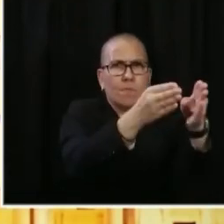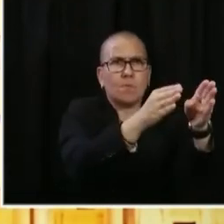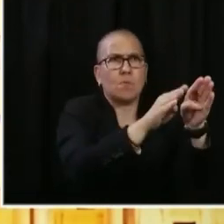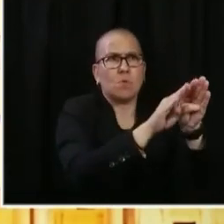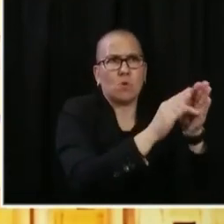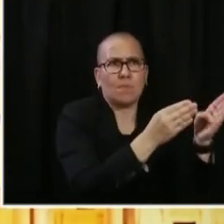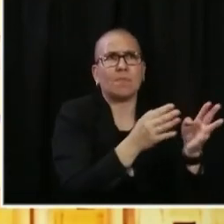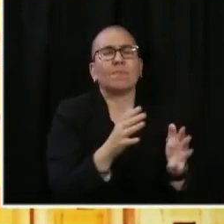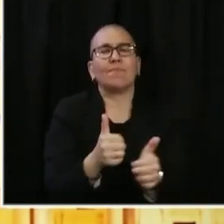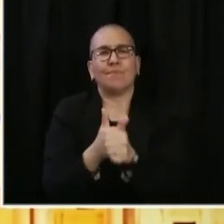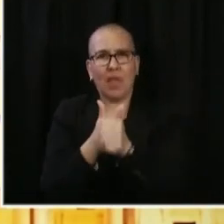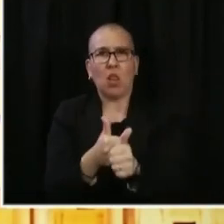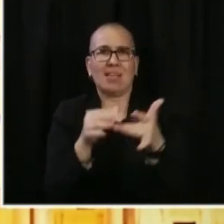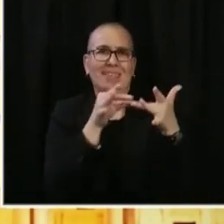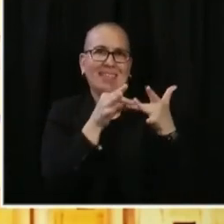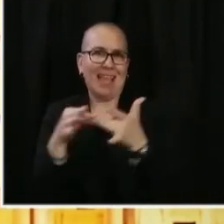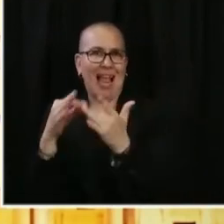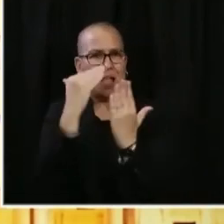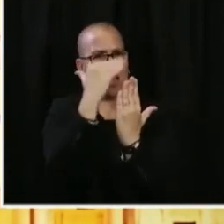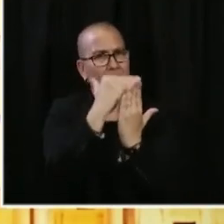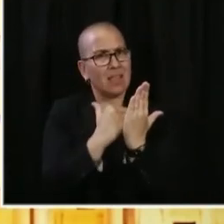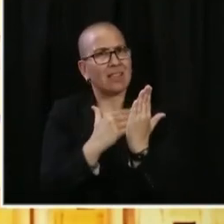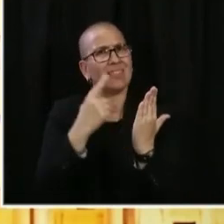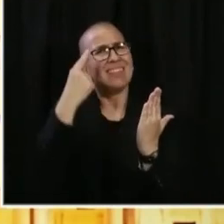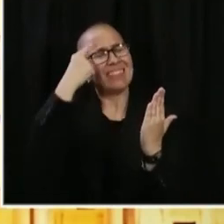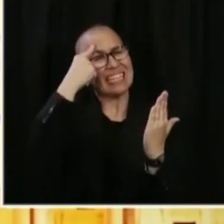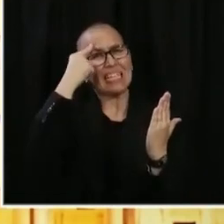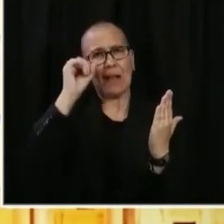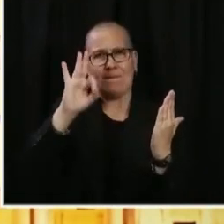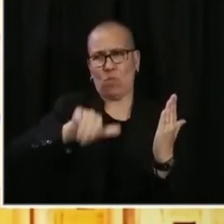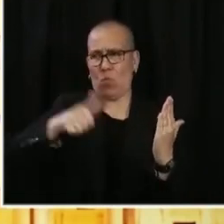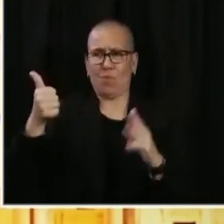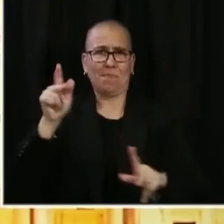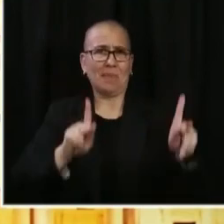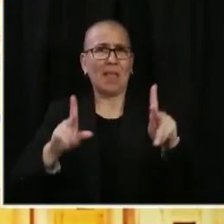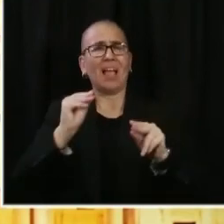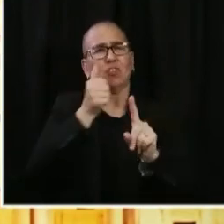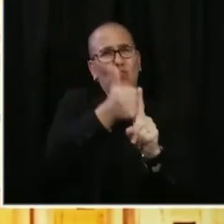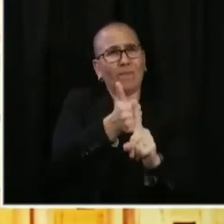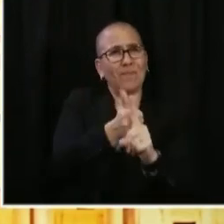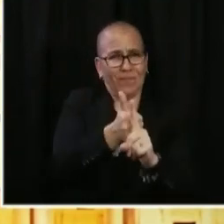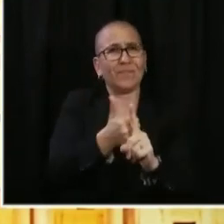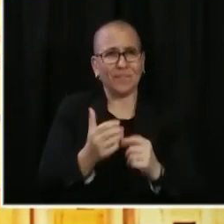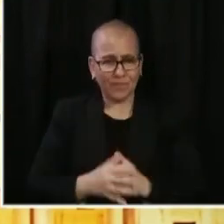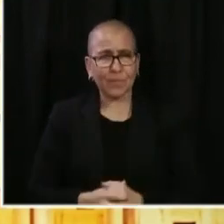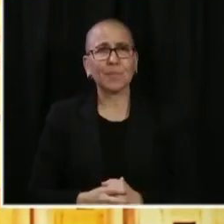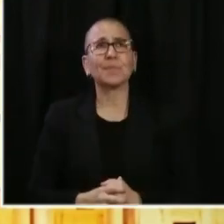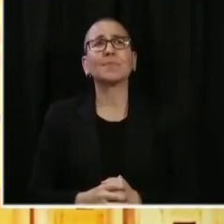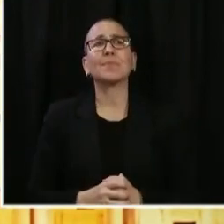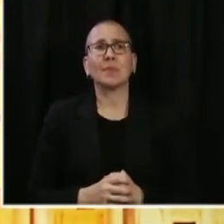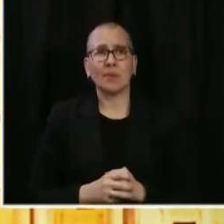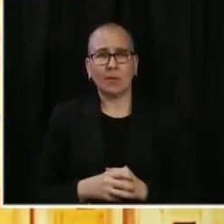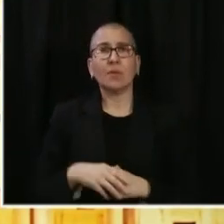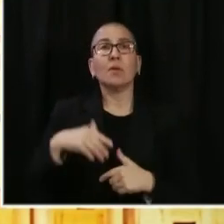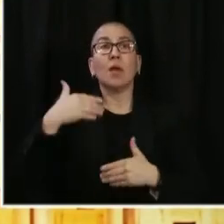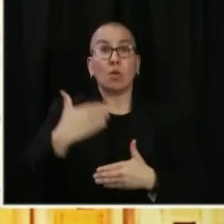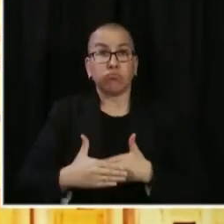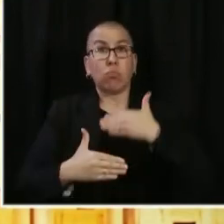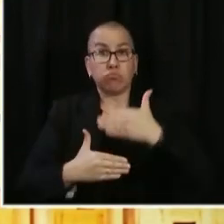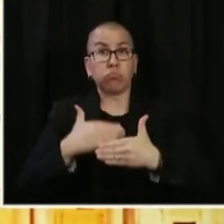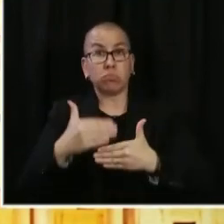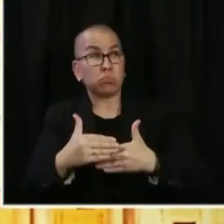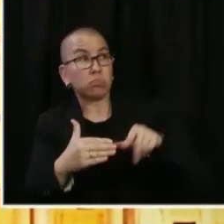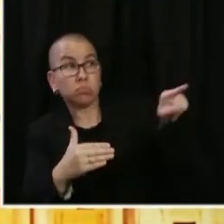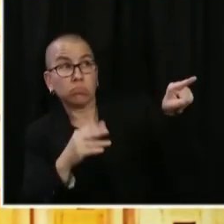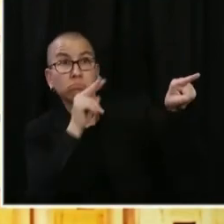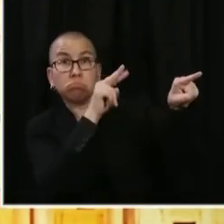guidance of public health experts and make data-driven decisions. We'll monitor the rate of new cases, hospitalizations, and deaths. If there's